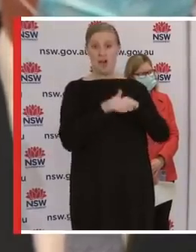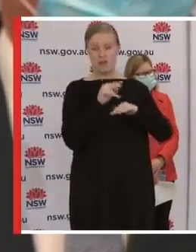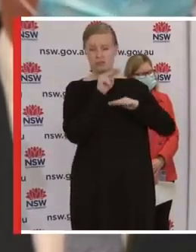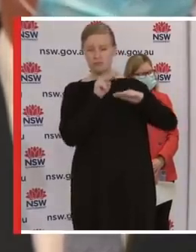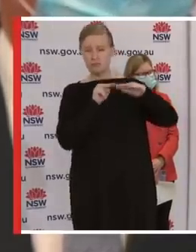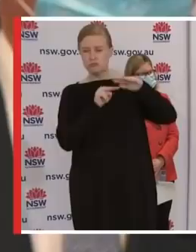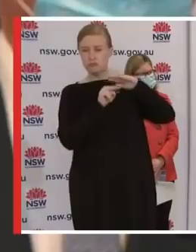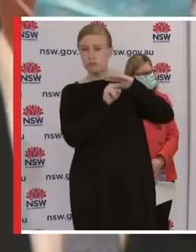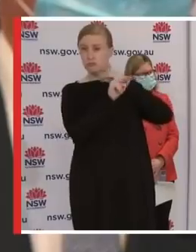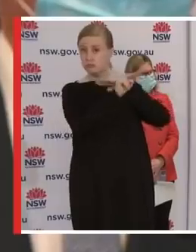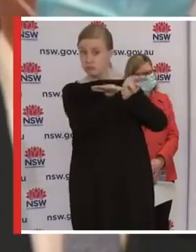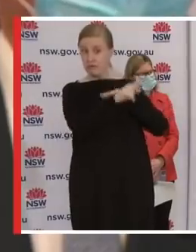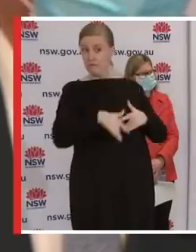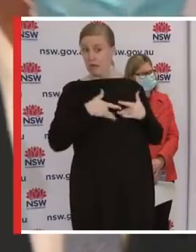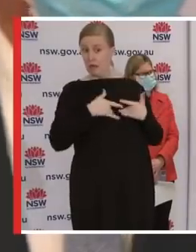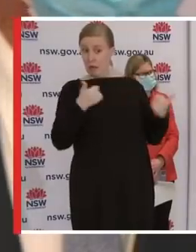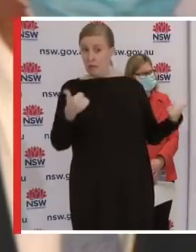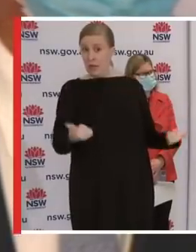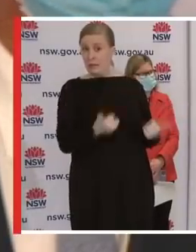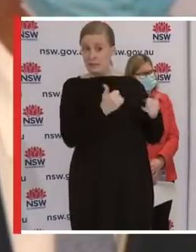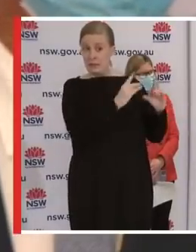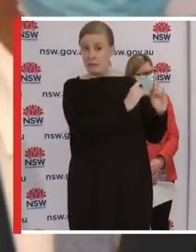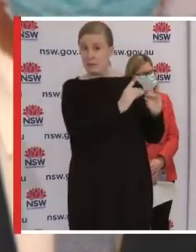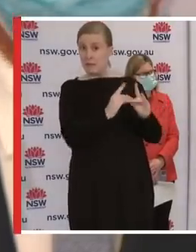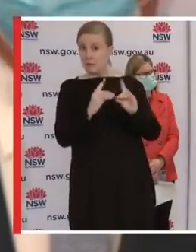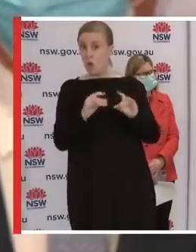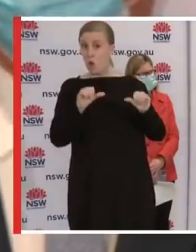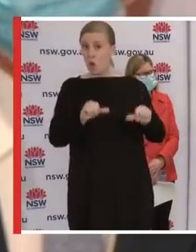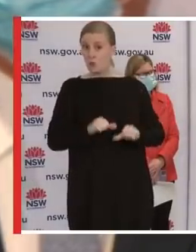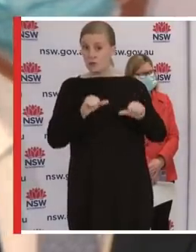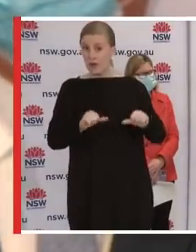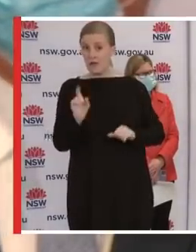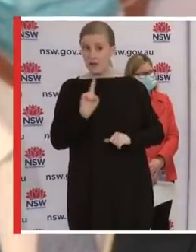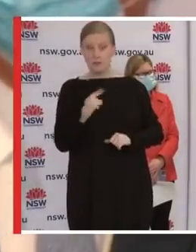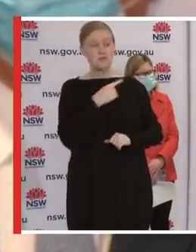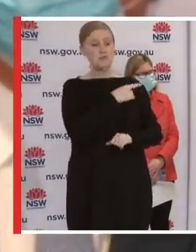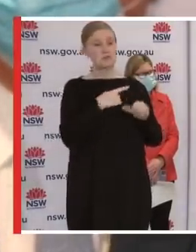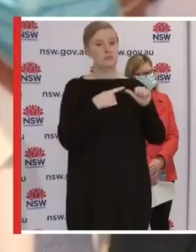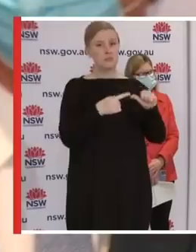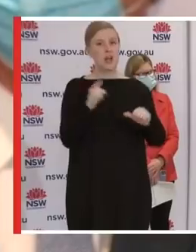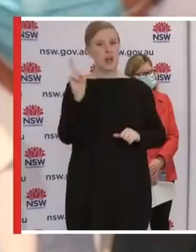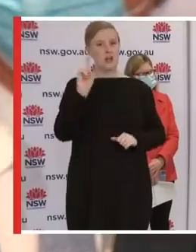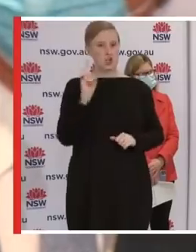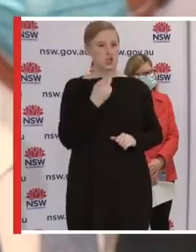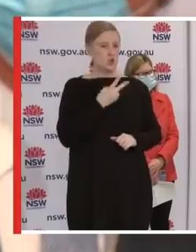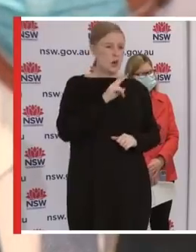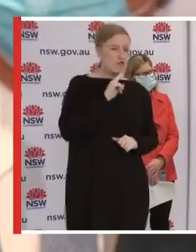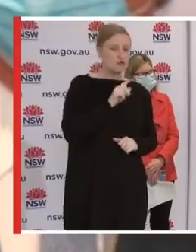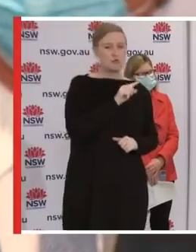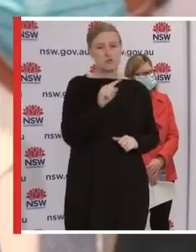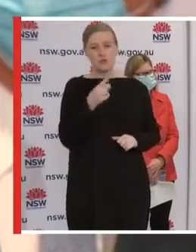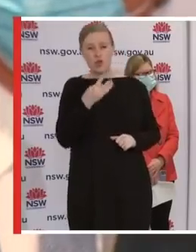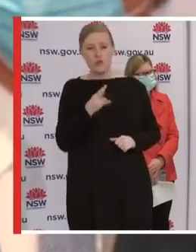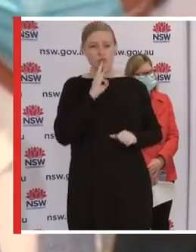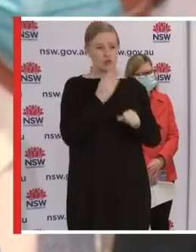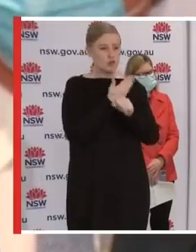keeping 200 to 300 cases a day until that period? We've been running at about 200 to 300 cases a day for a little while, and the ICUs are managing well.